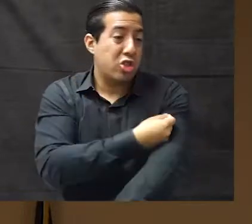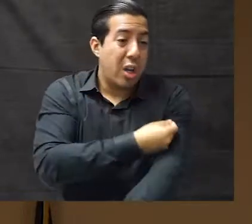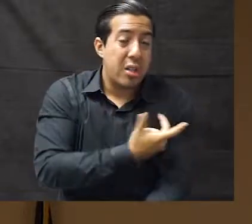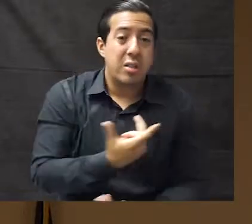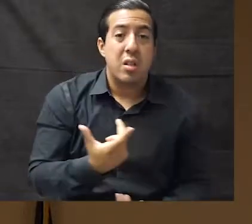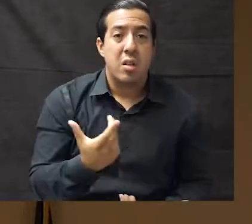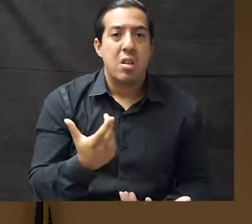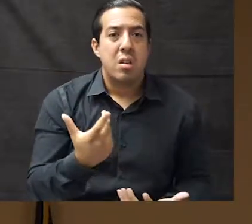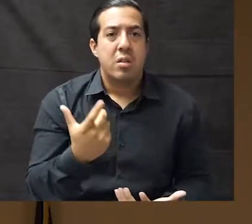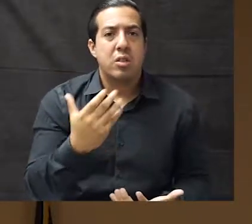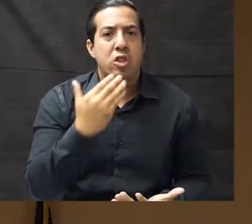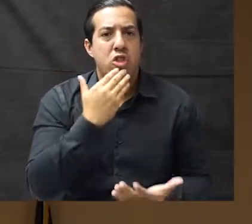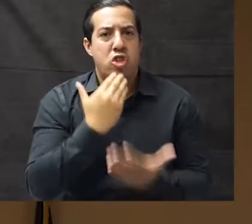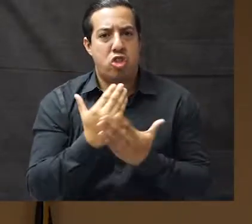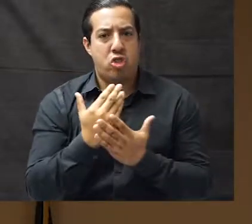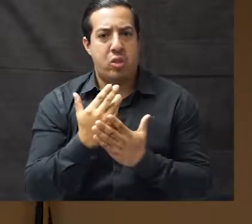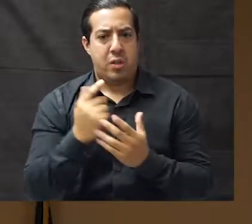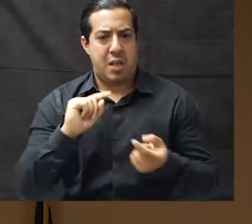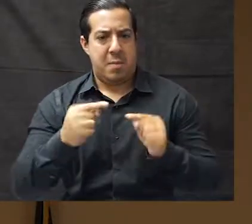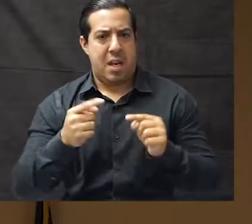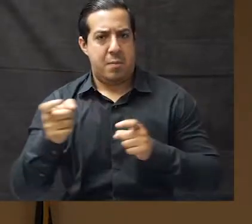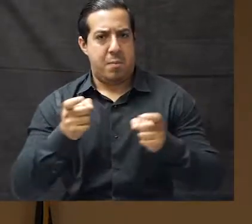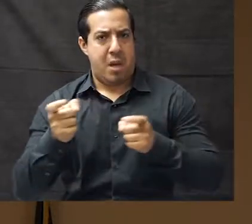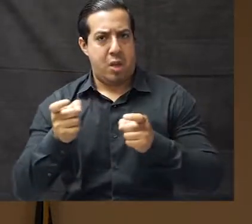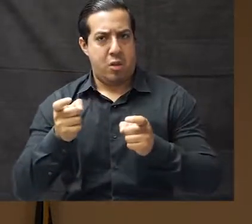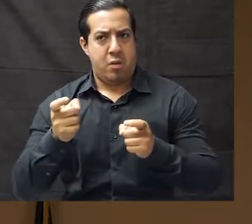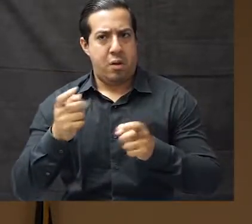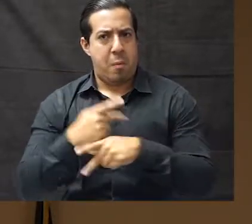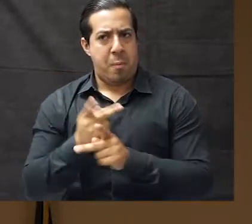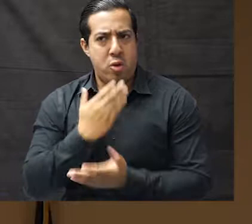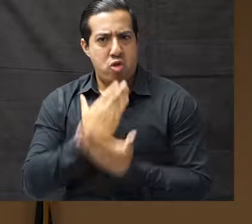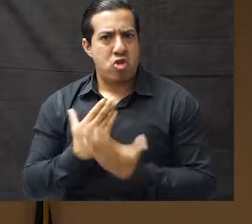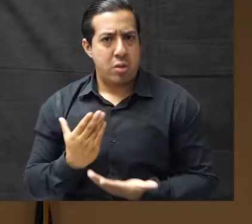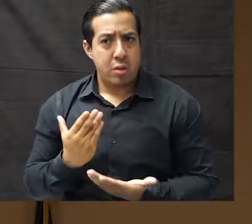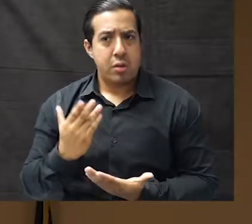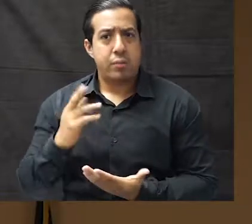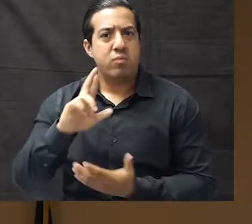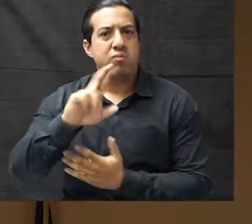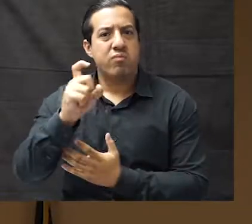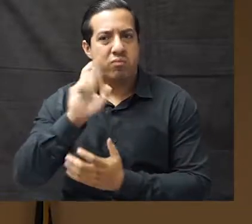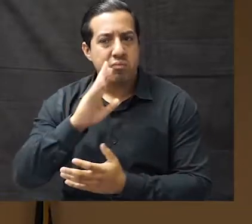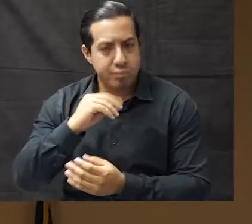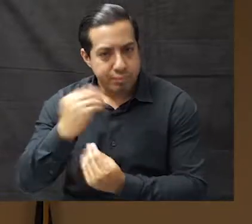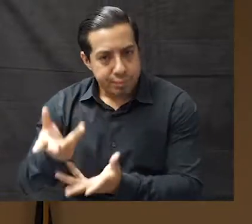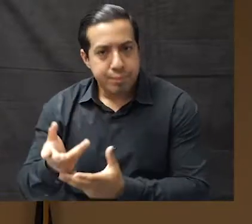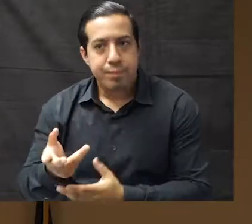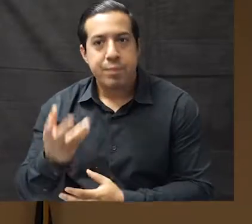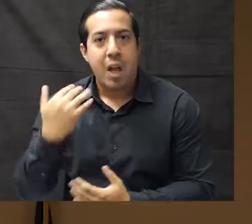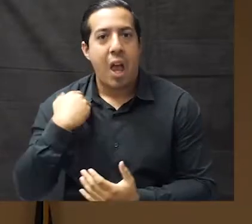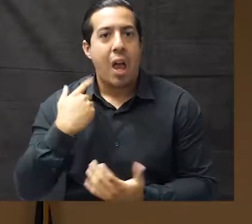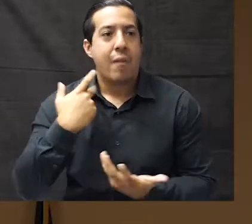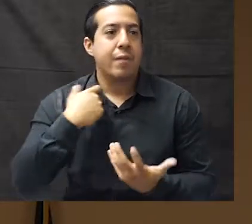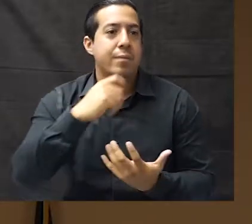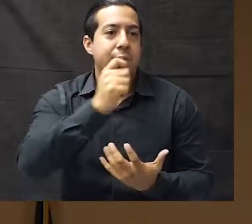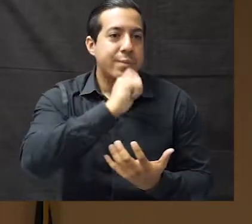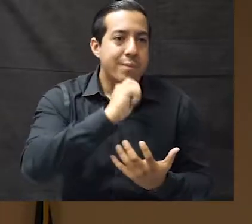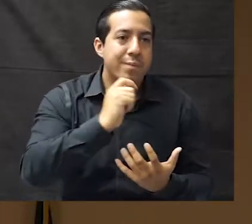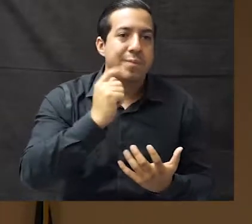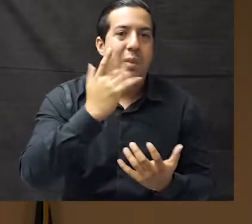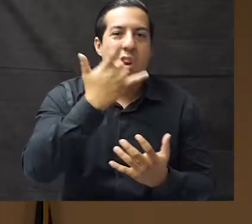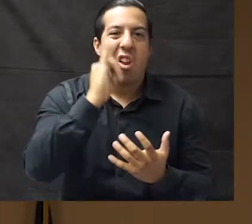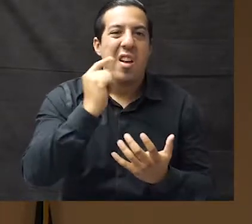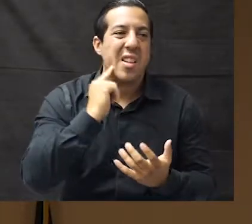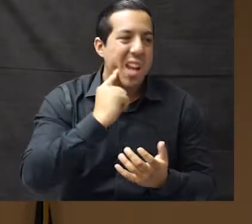pain in cancer patients. It works really well for strong pain. But what we're seeing is it's often used